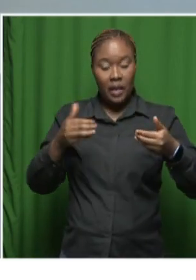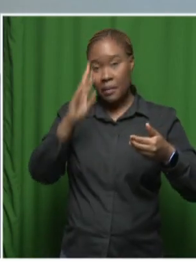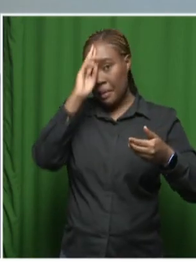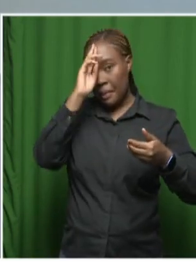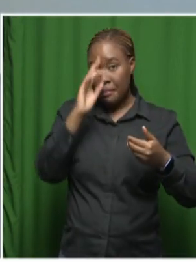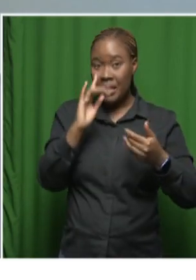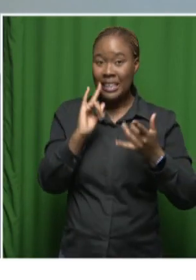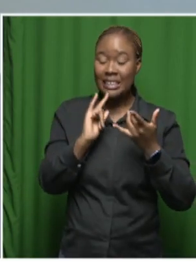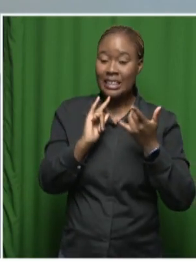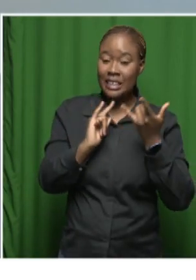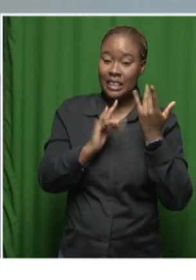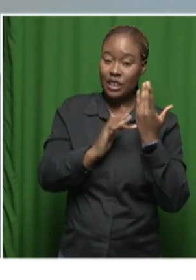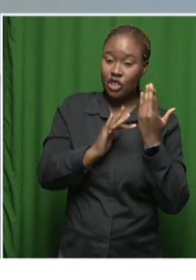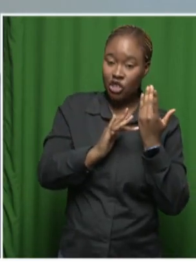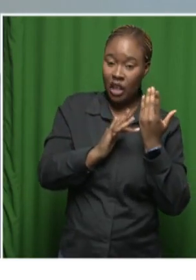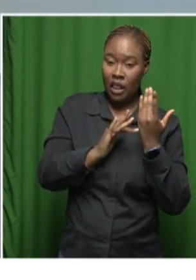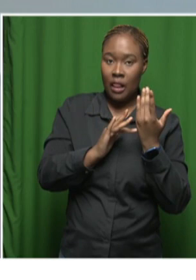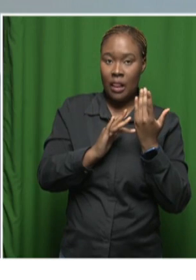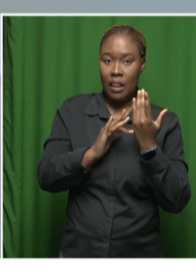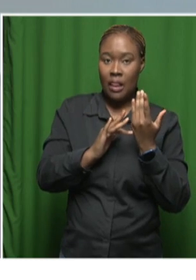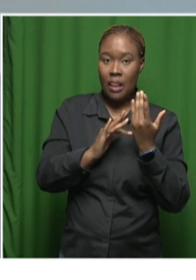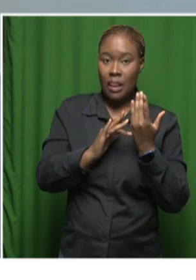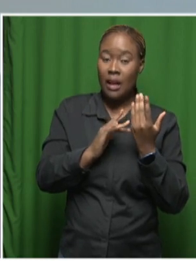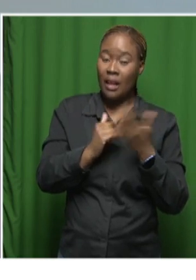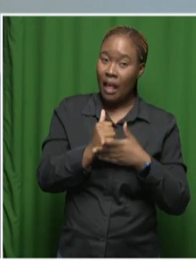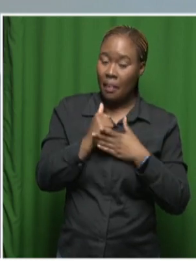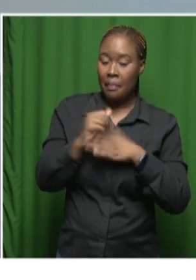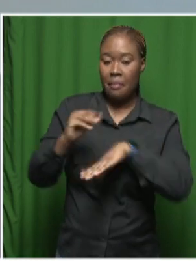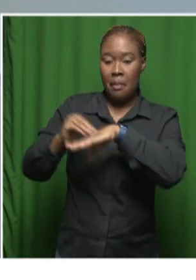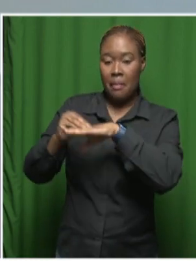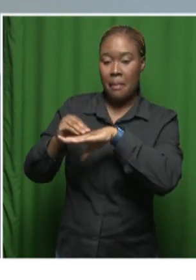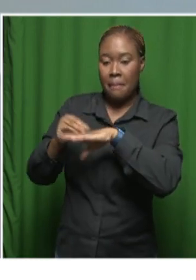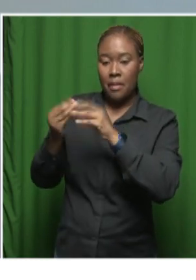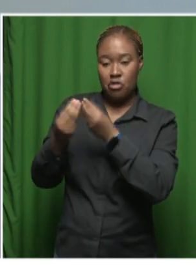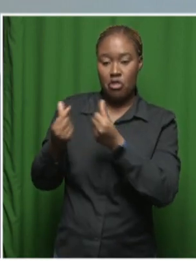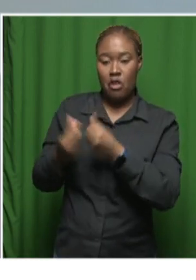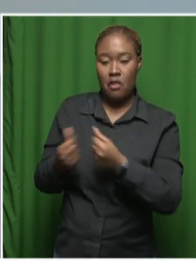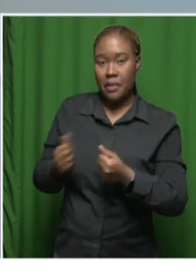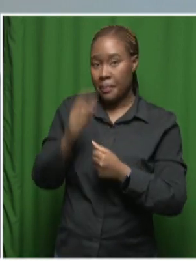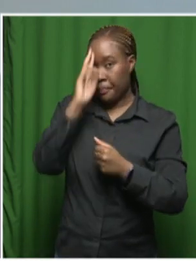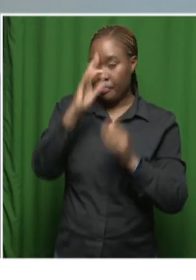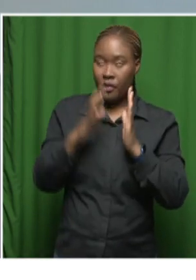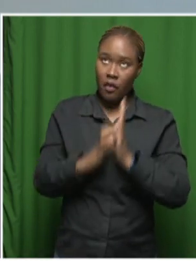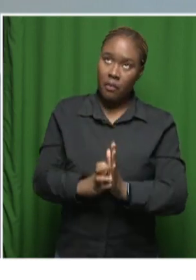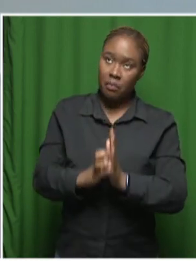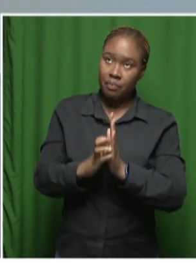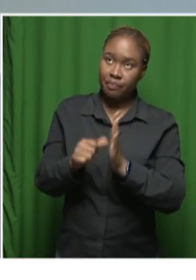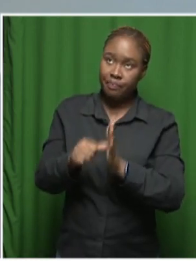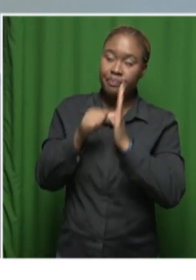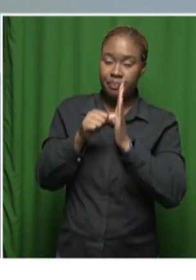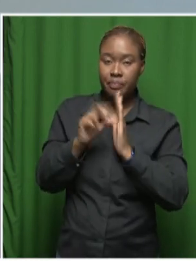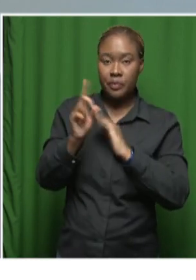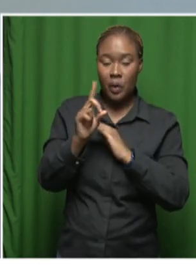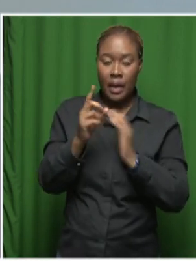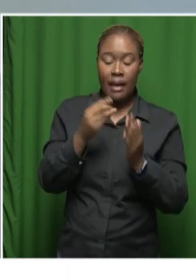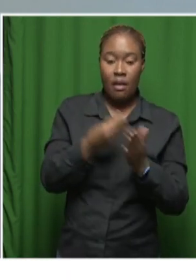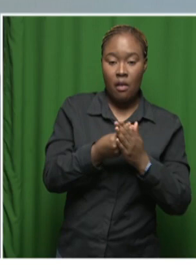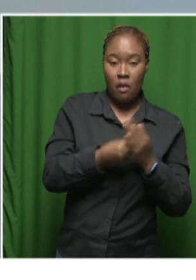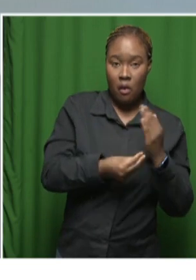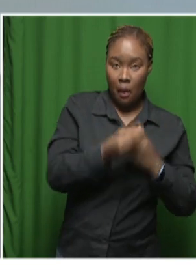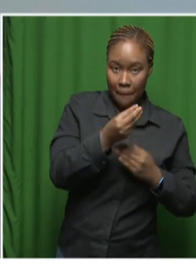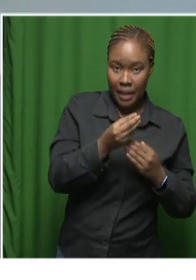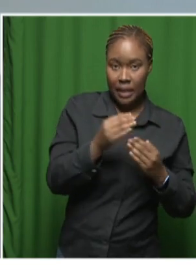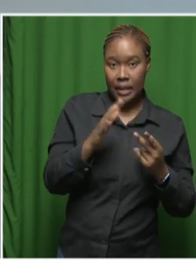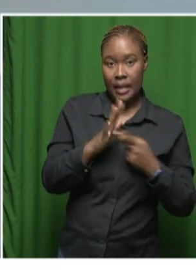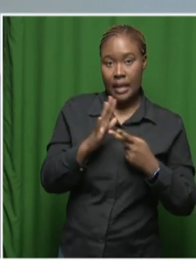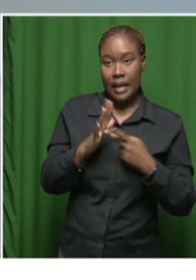solve problems. And at the core and context of that conversation was how economic development and policy tools could be developed